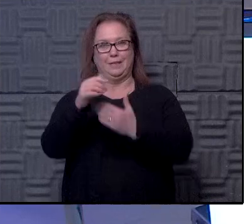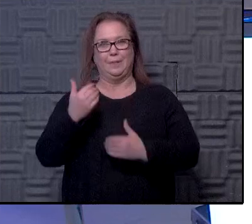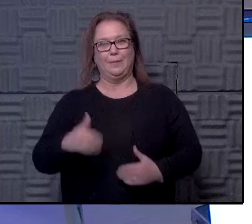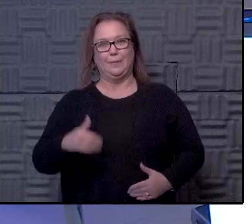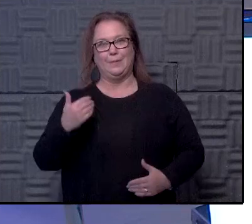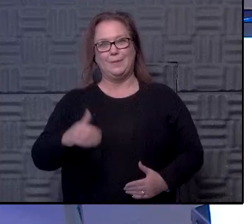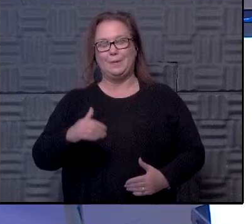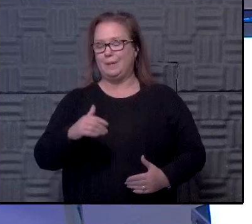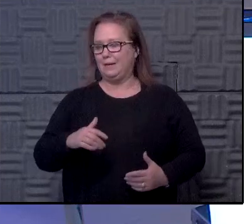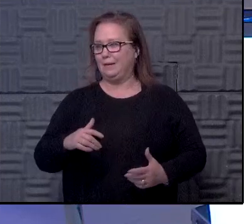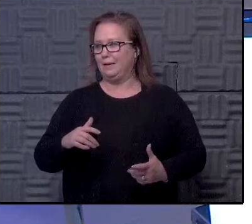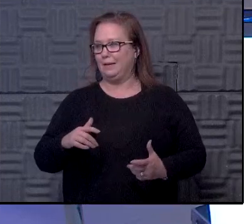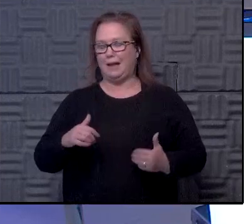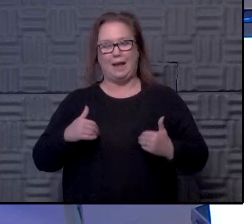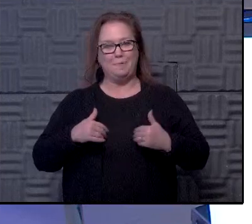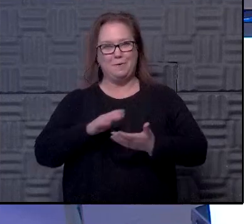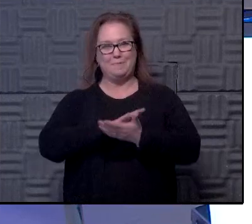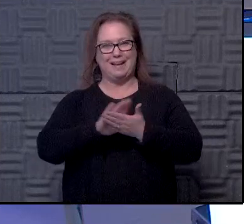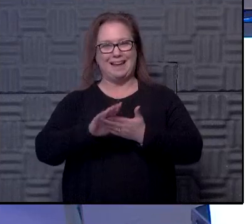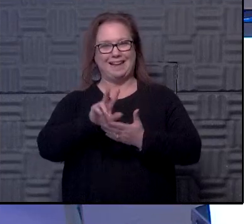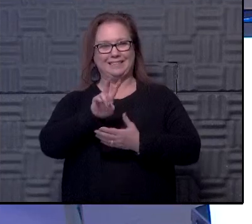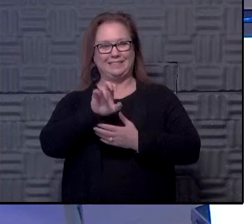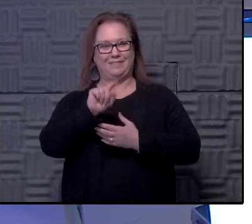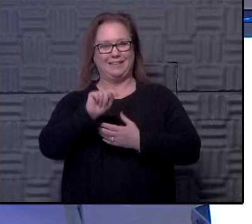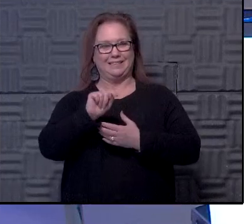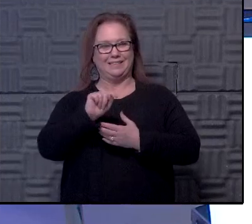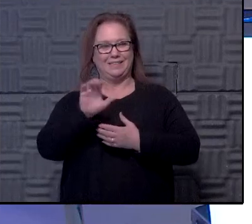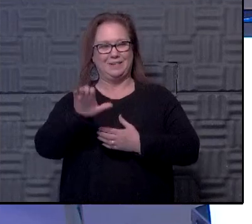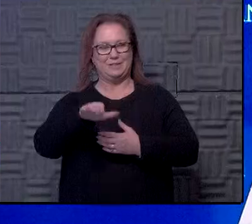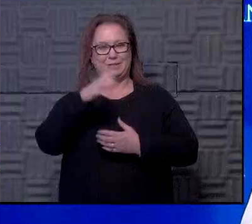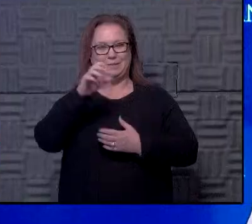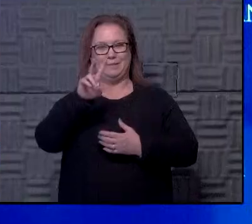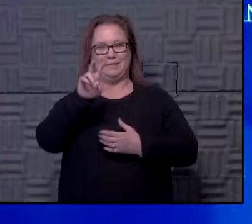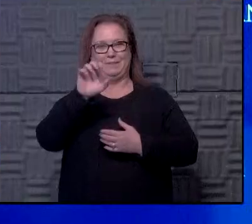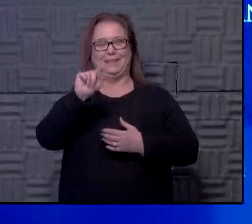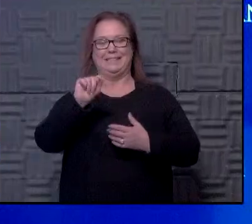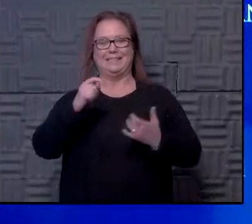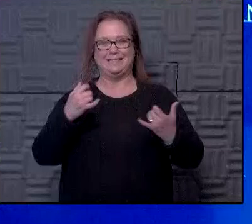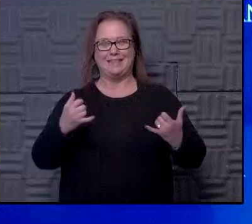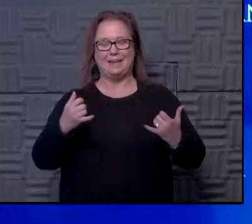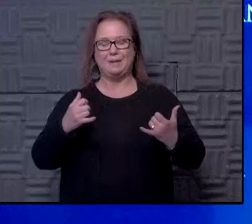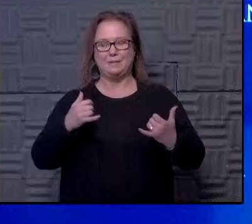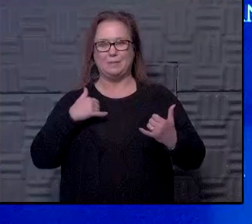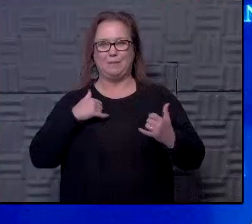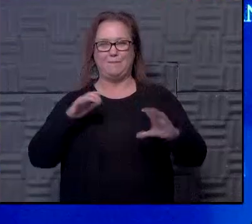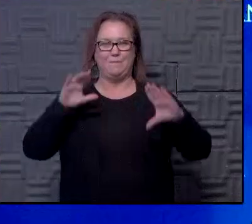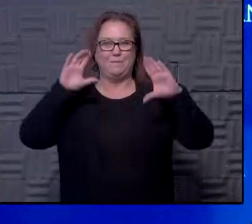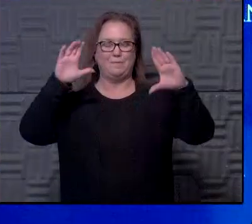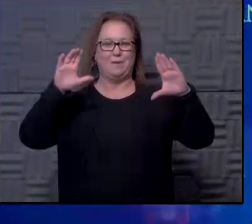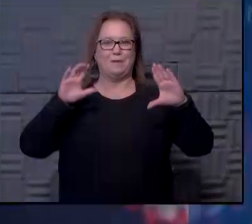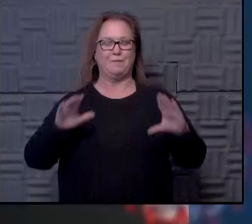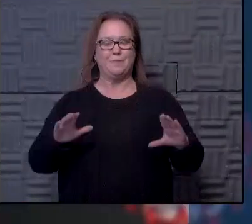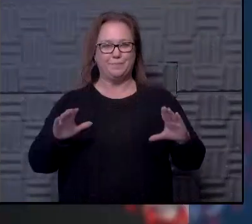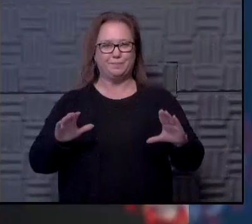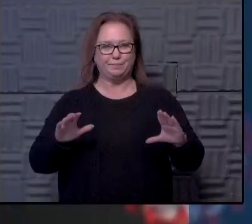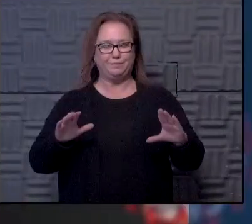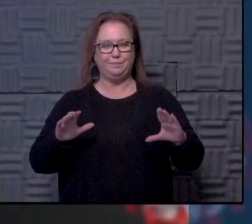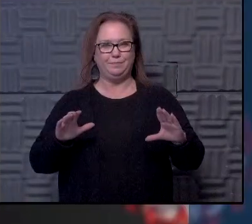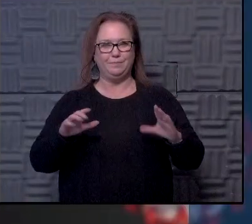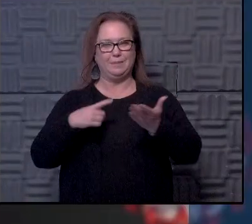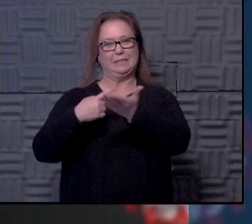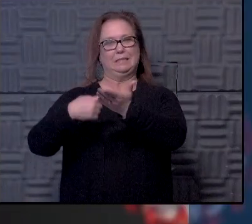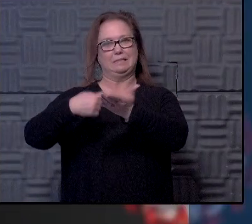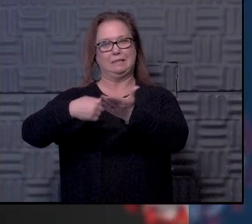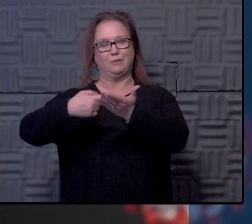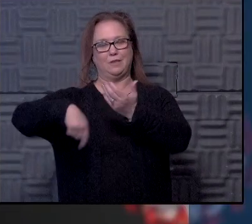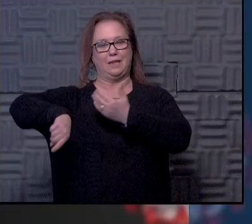big deal, right? After all, I wore a nice and cool Christmas vest today. So we have a really great lineup. It's going to start with Dr.